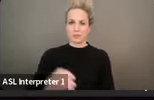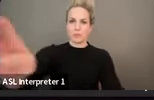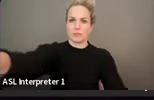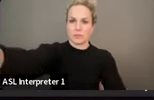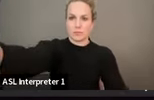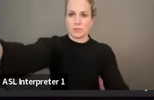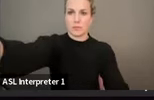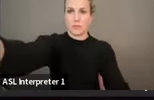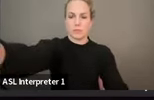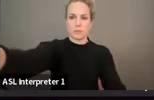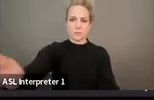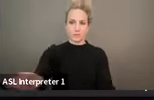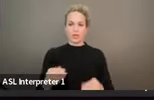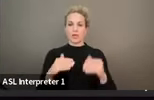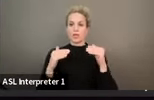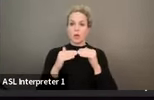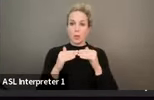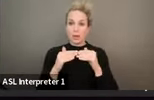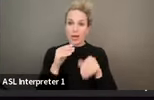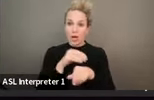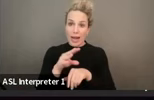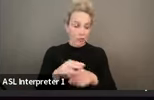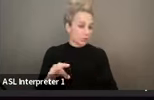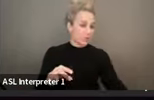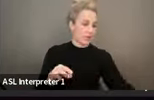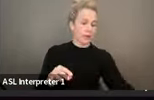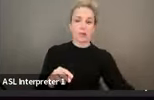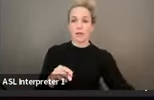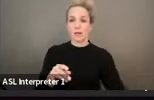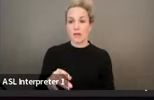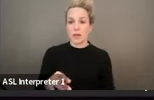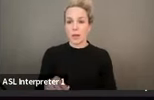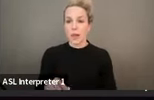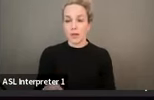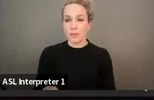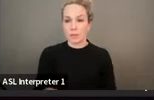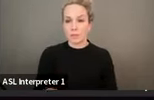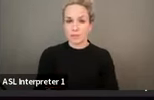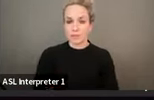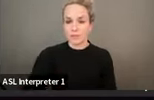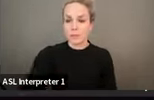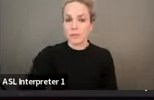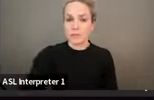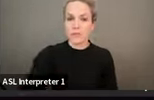So peer counseling, this is the pillar I oversee at AbleGamers. A side pillar